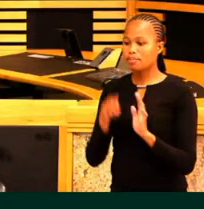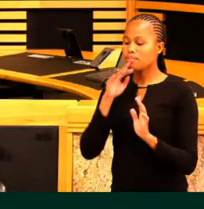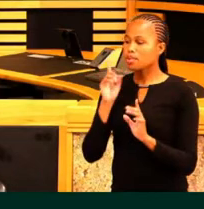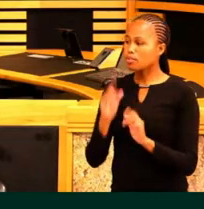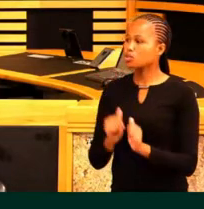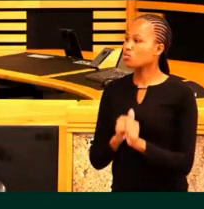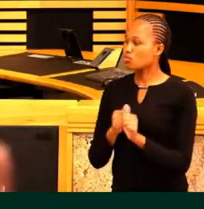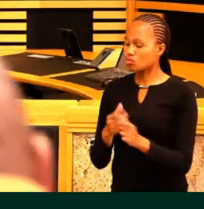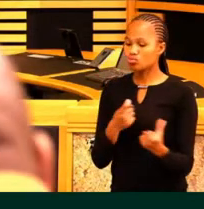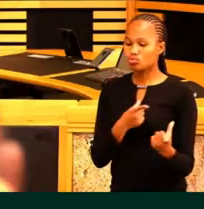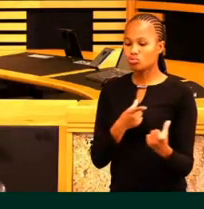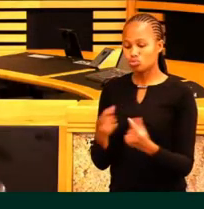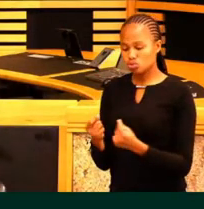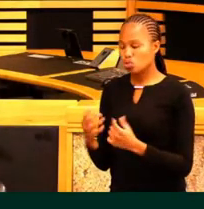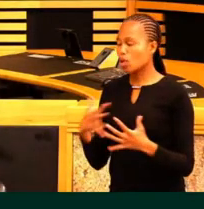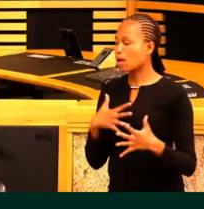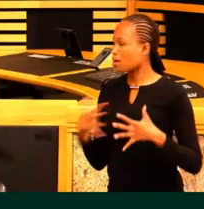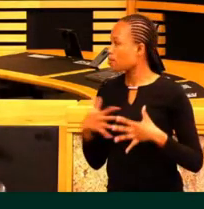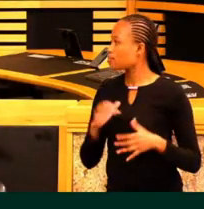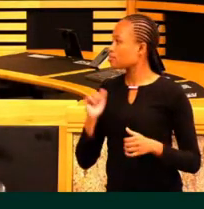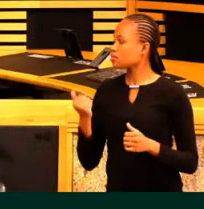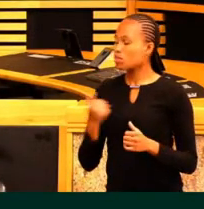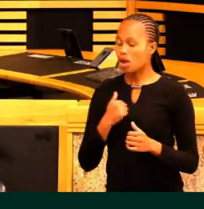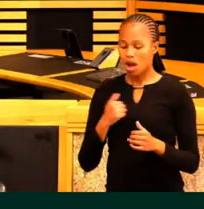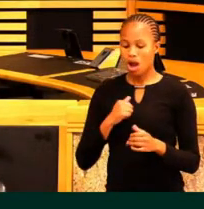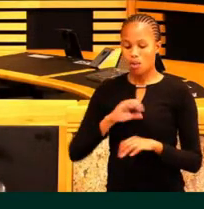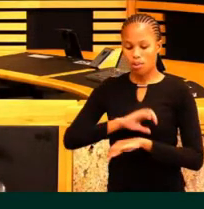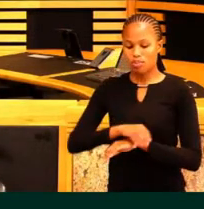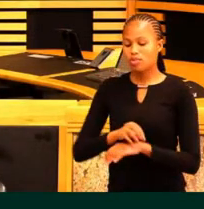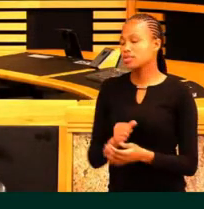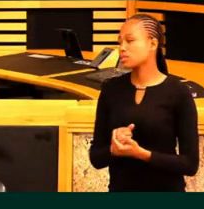for the next administration of our province